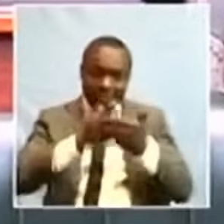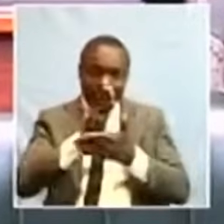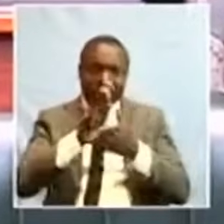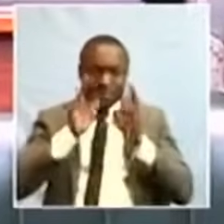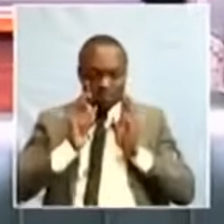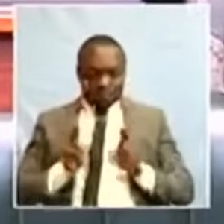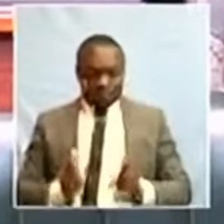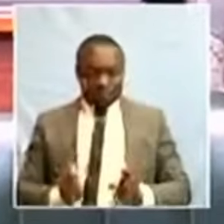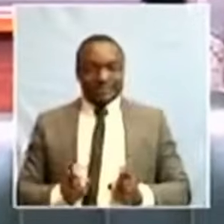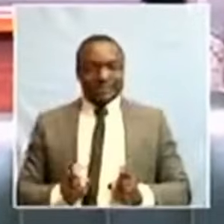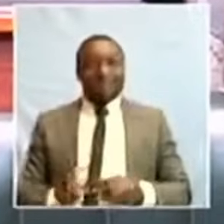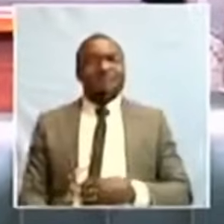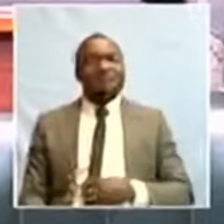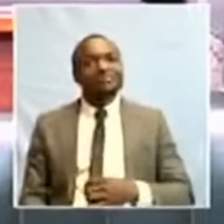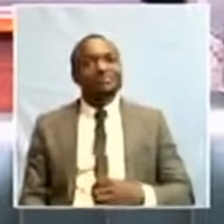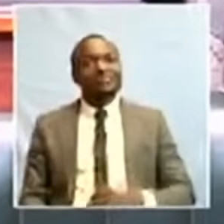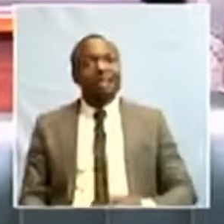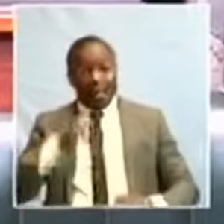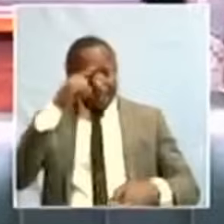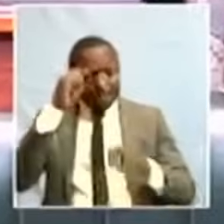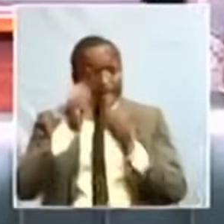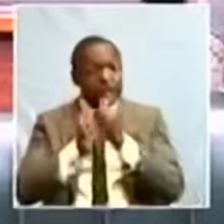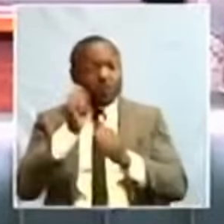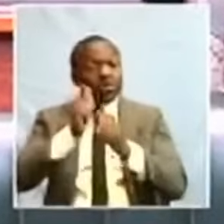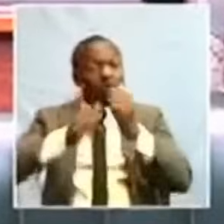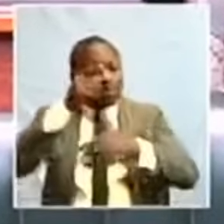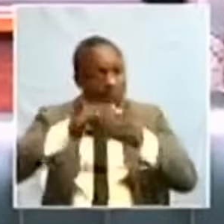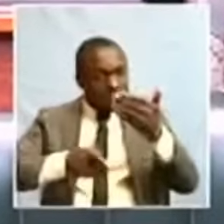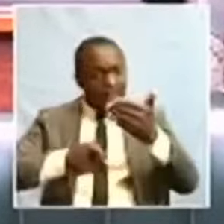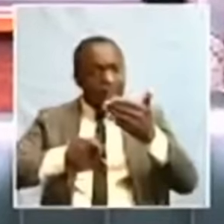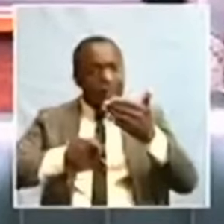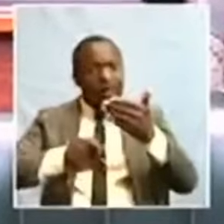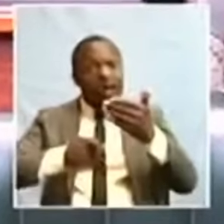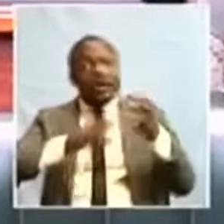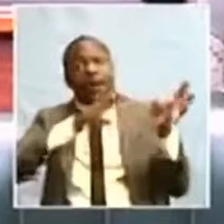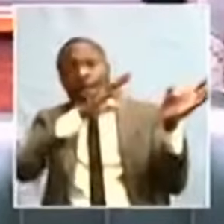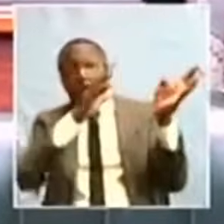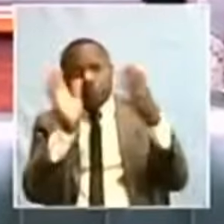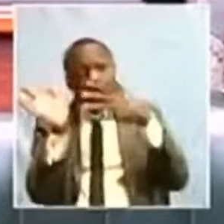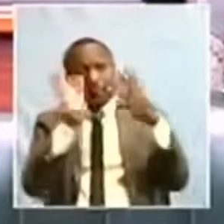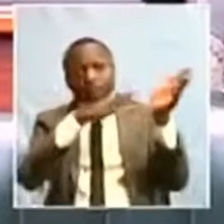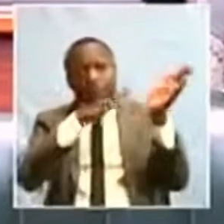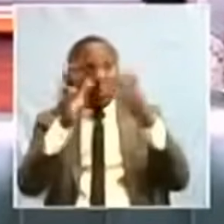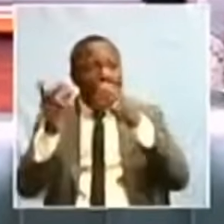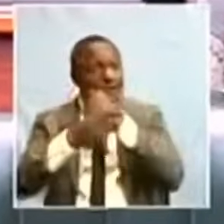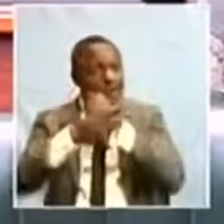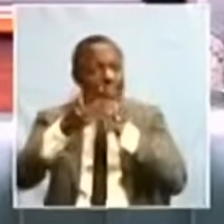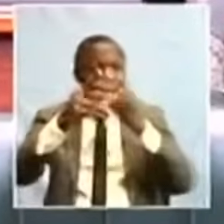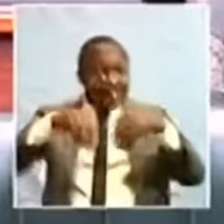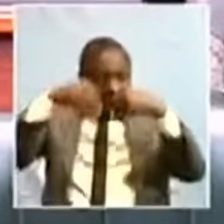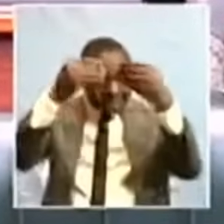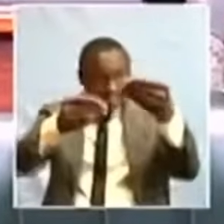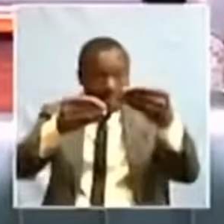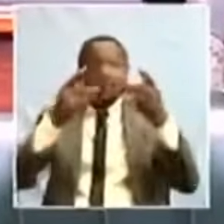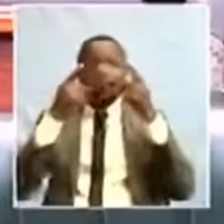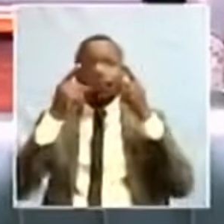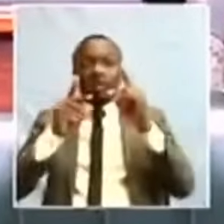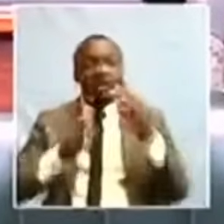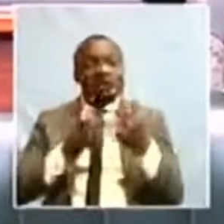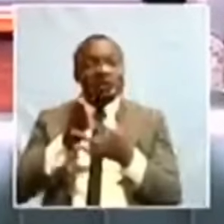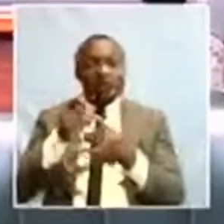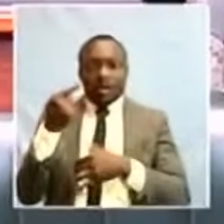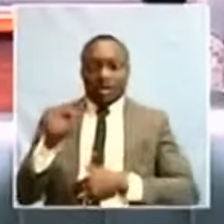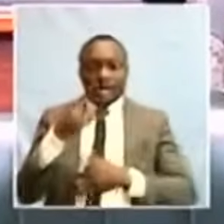humanly. Because what meteorological department gives to the public through the